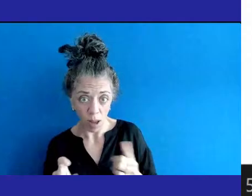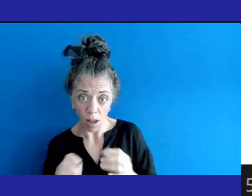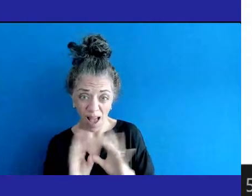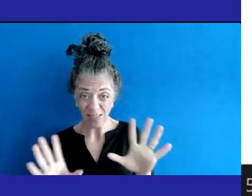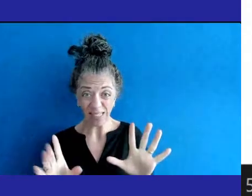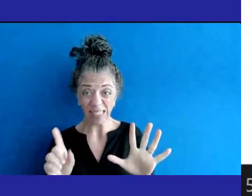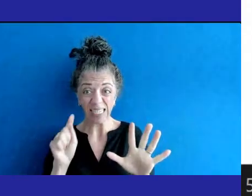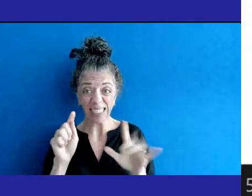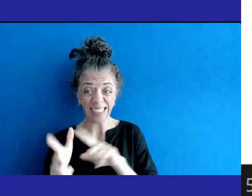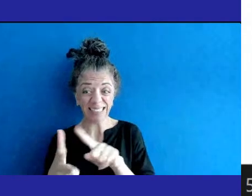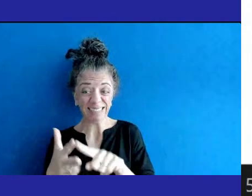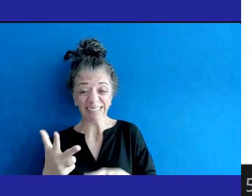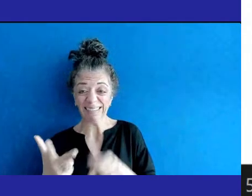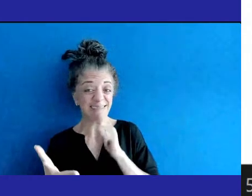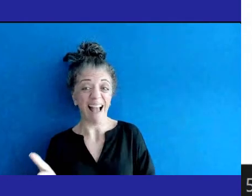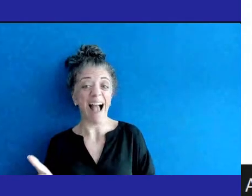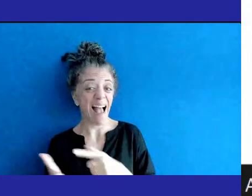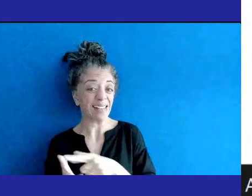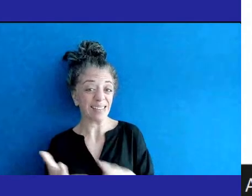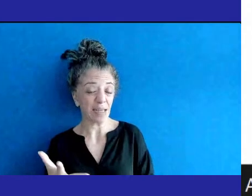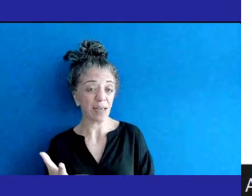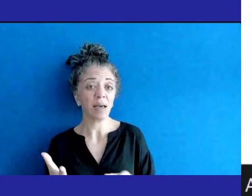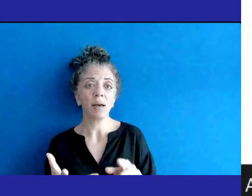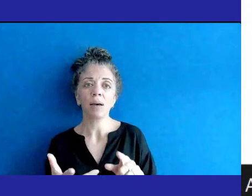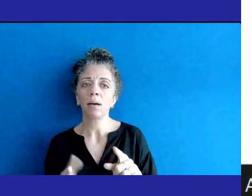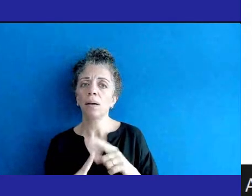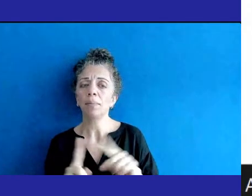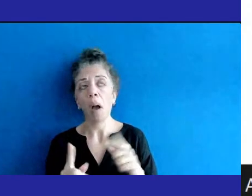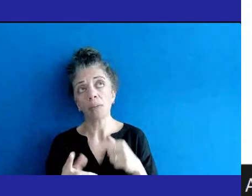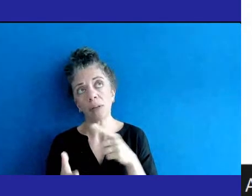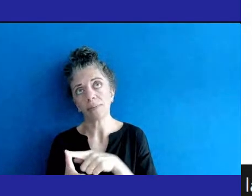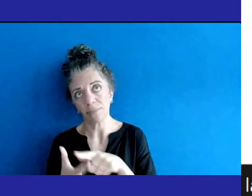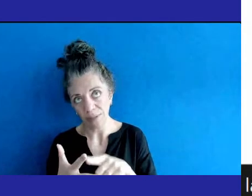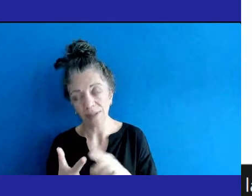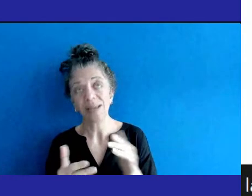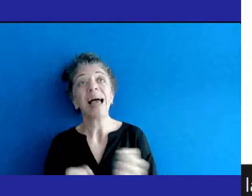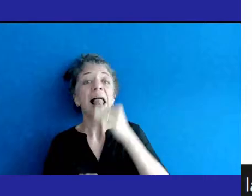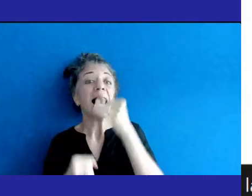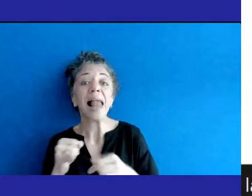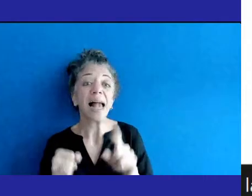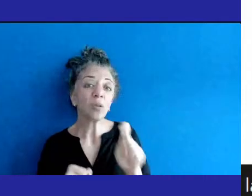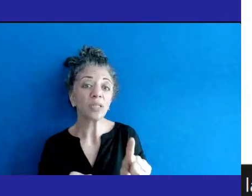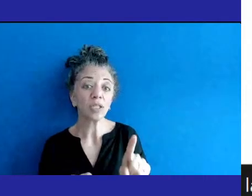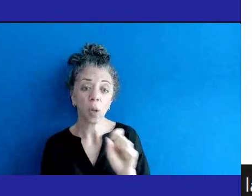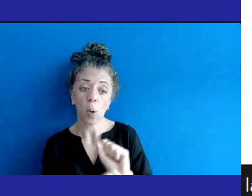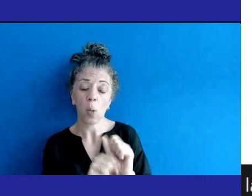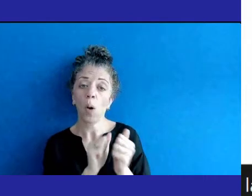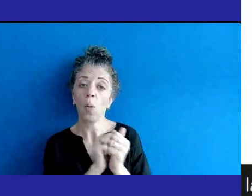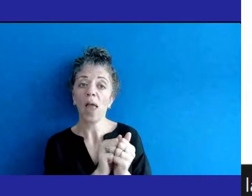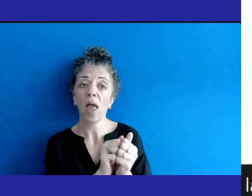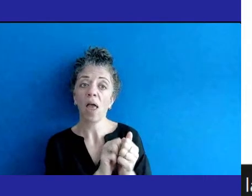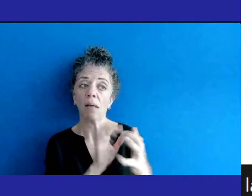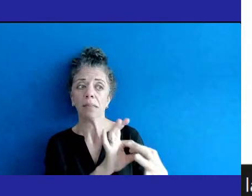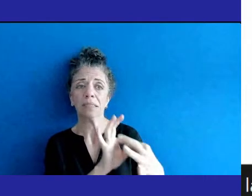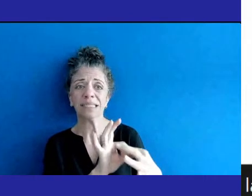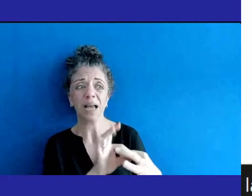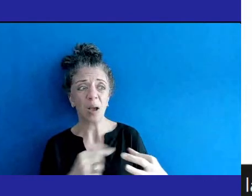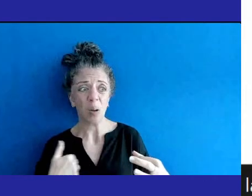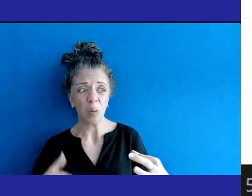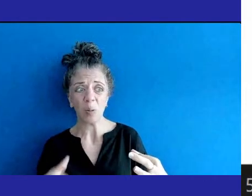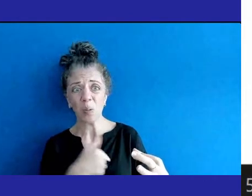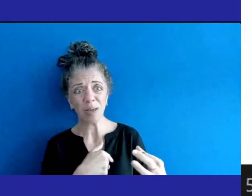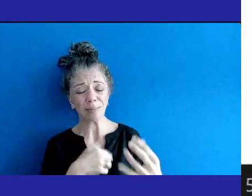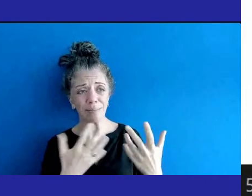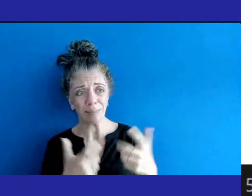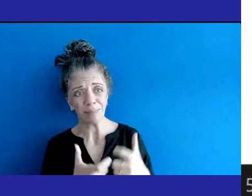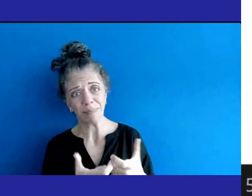question. And then lastly, working with them as well, we're a pretty huge customer for these companies. And I